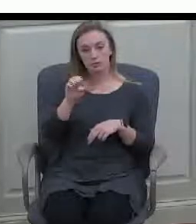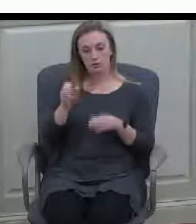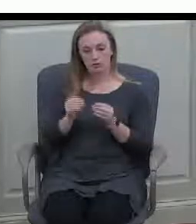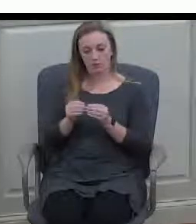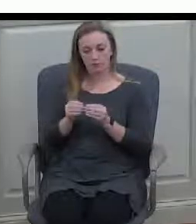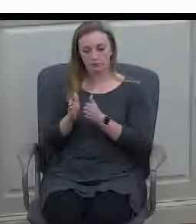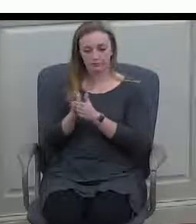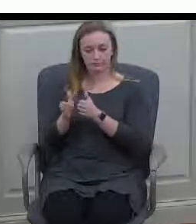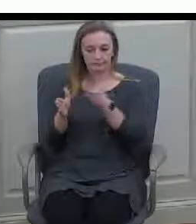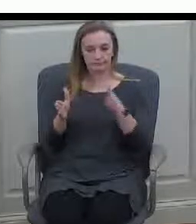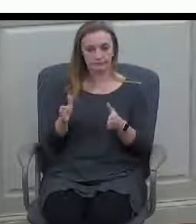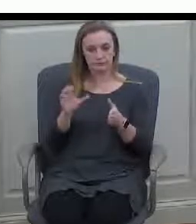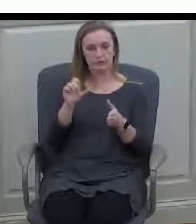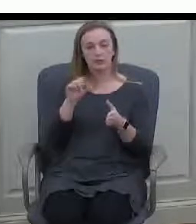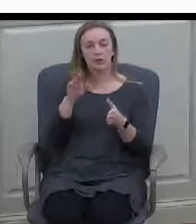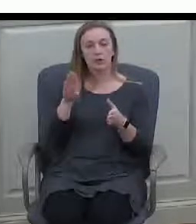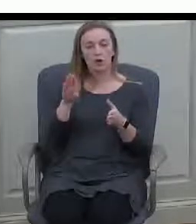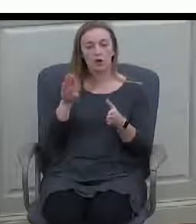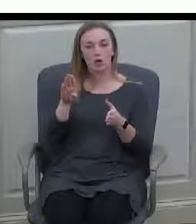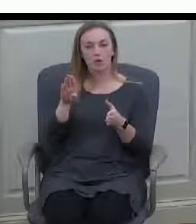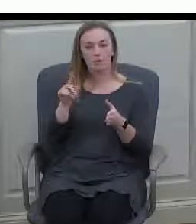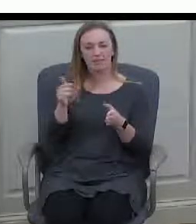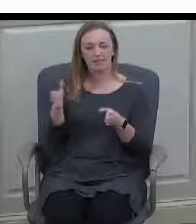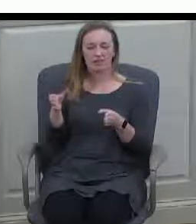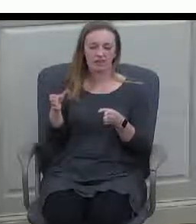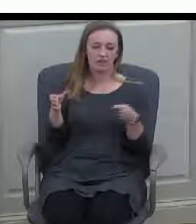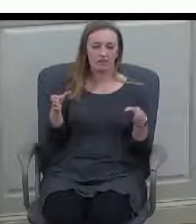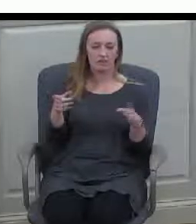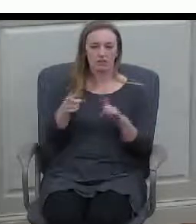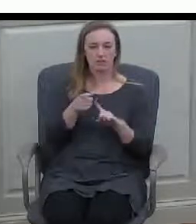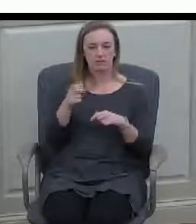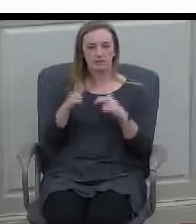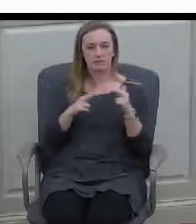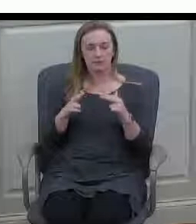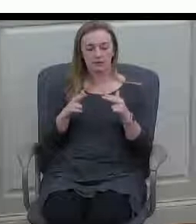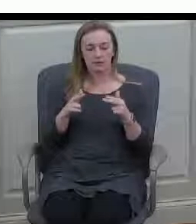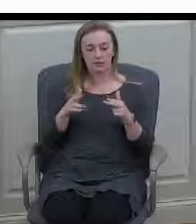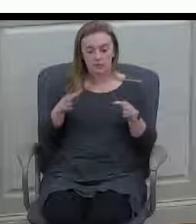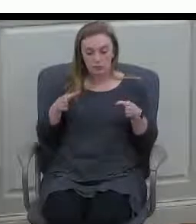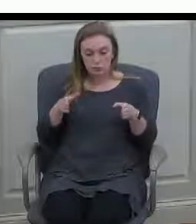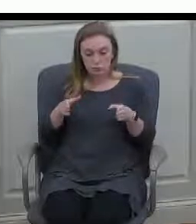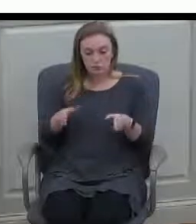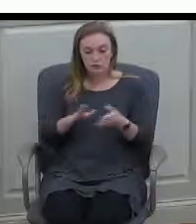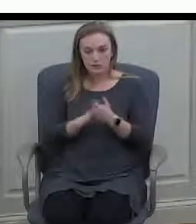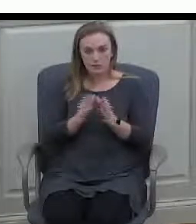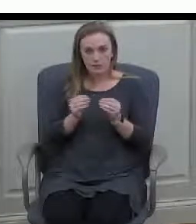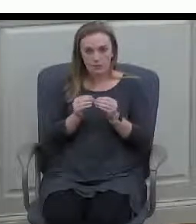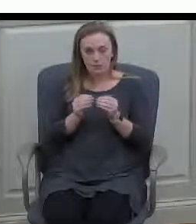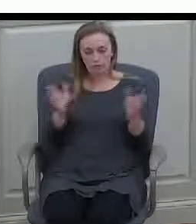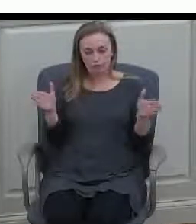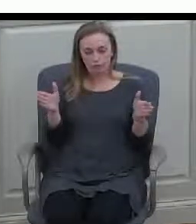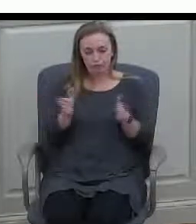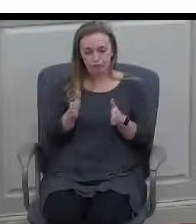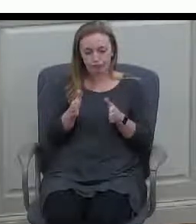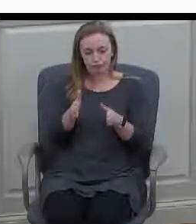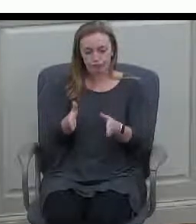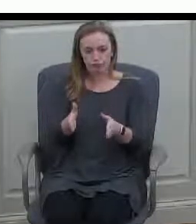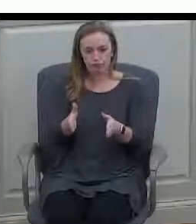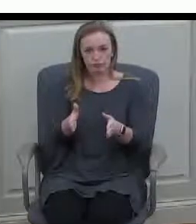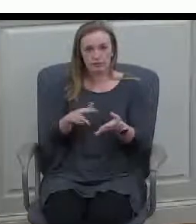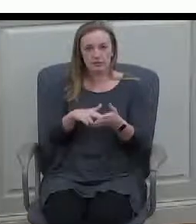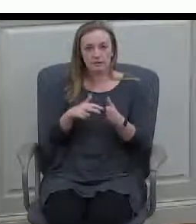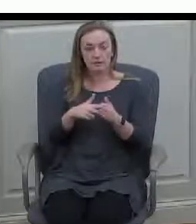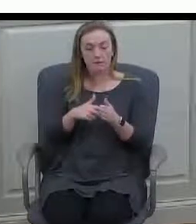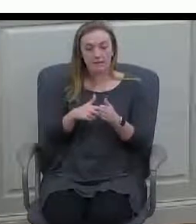move the curbs out away from the buildings a little bit, narrow the streets some. That will shorten the crossing,